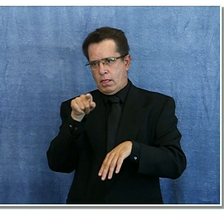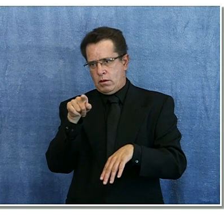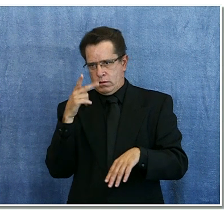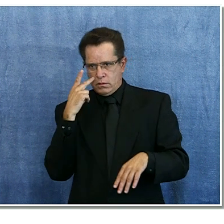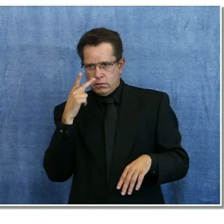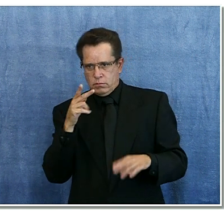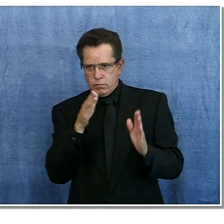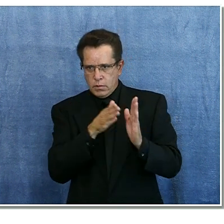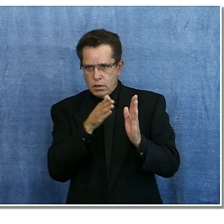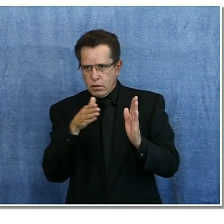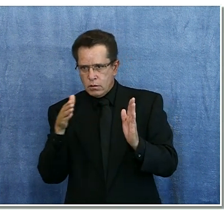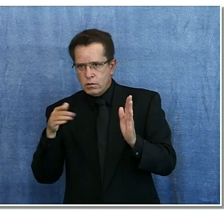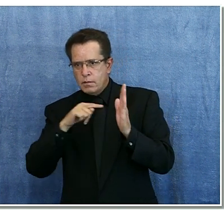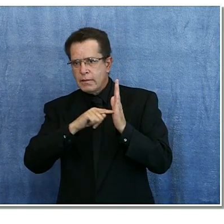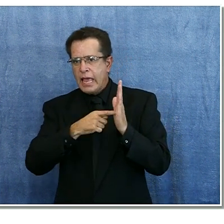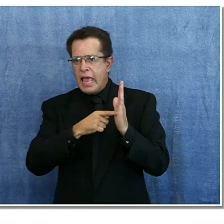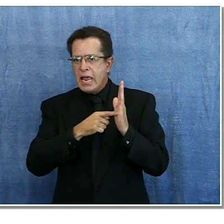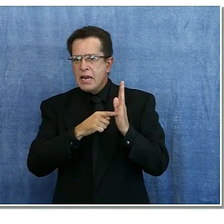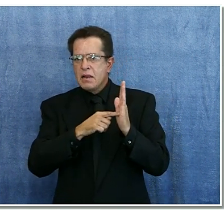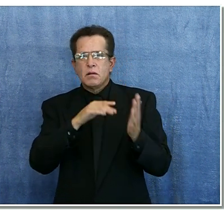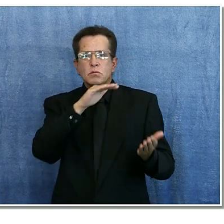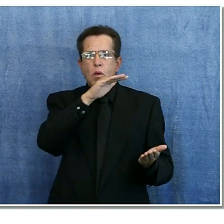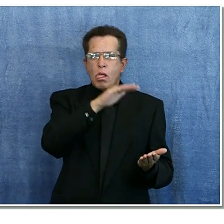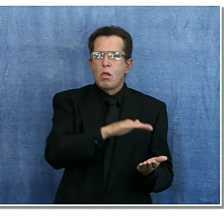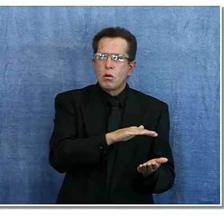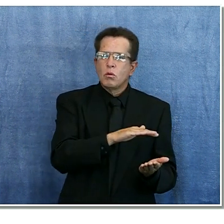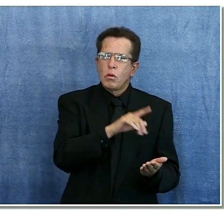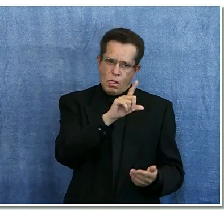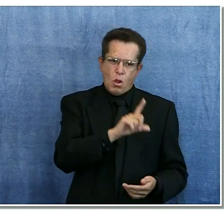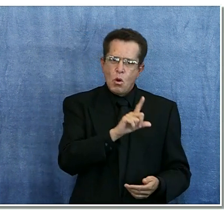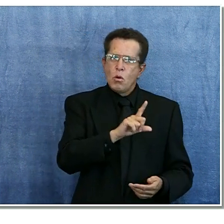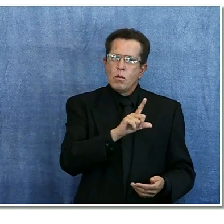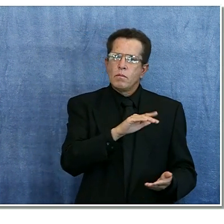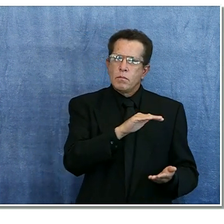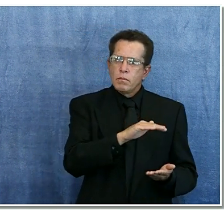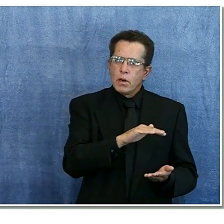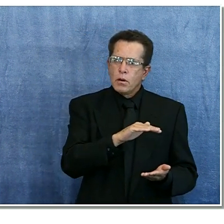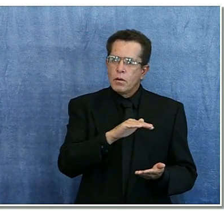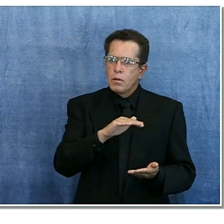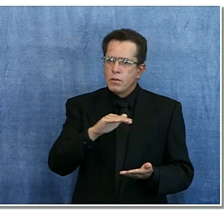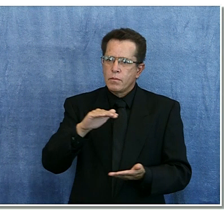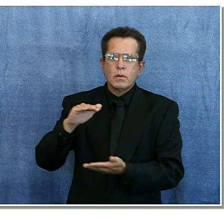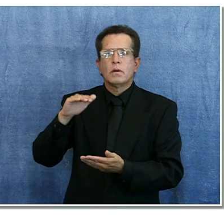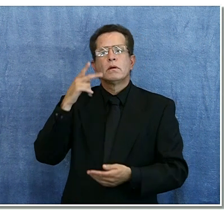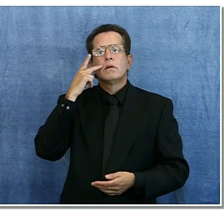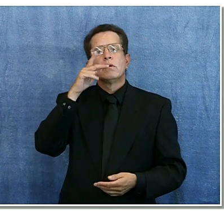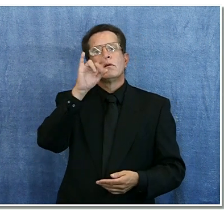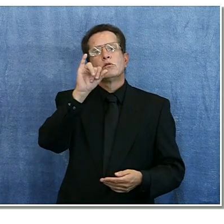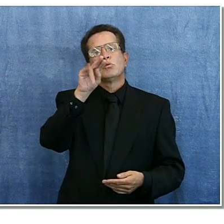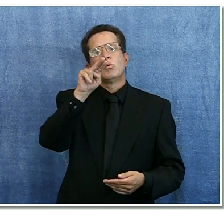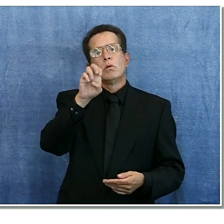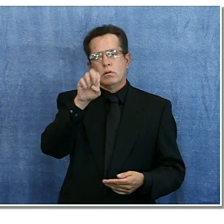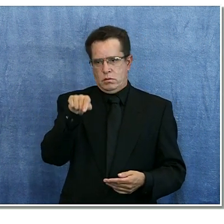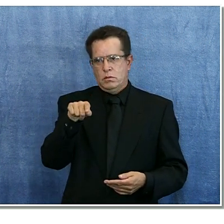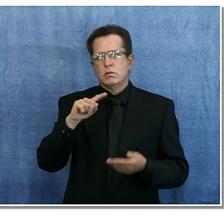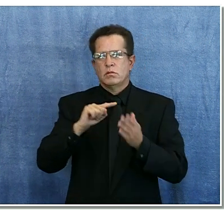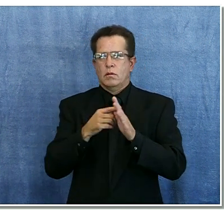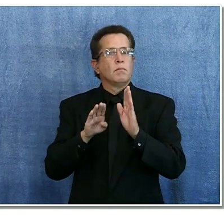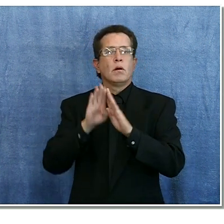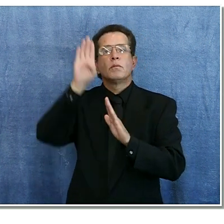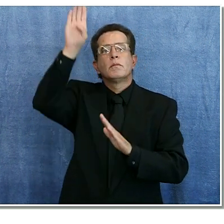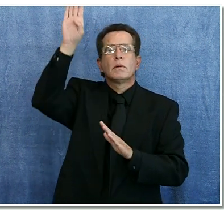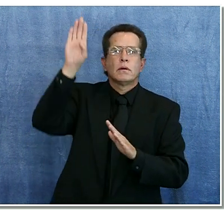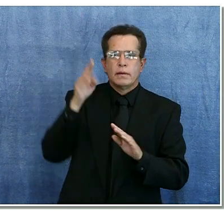from the beginning, we were moving along. And then in early June, our numbers started to